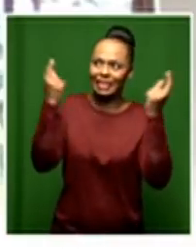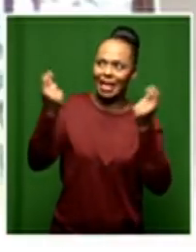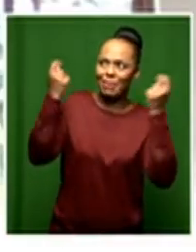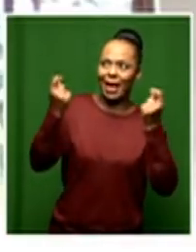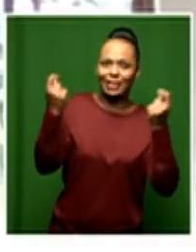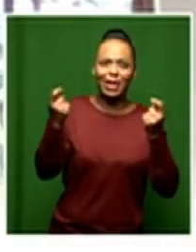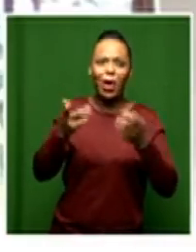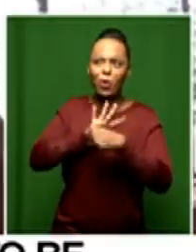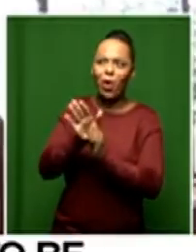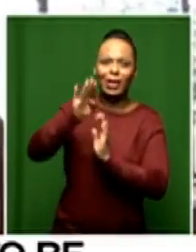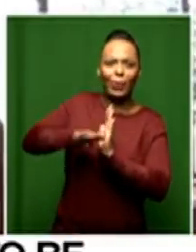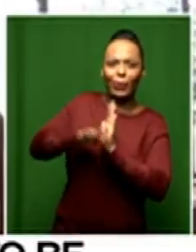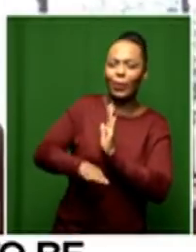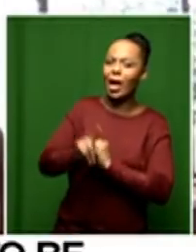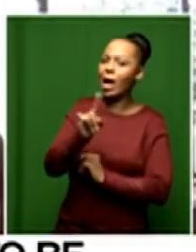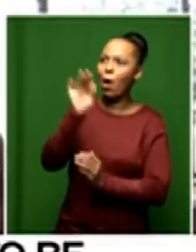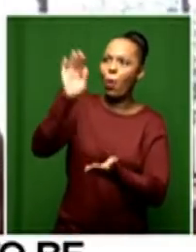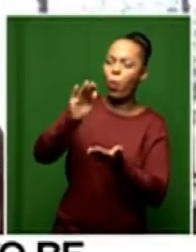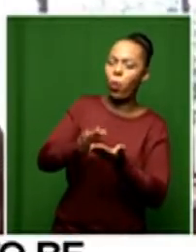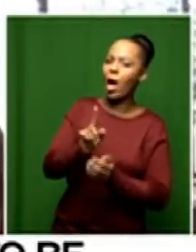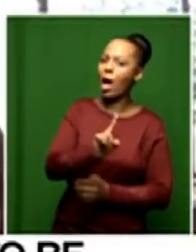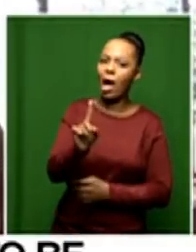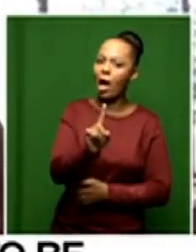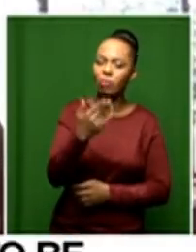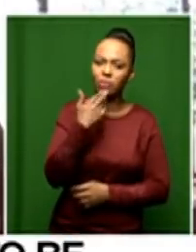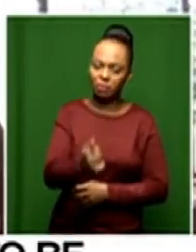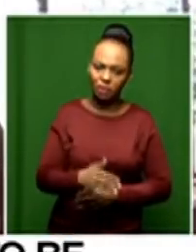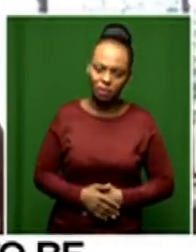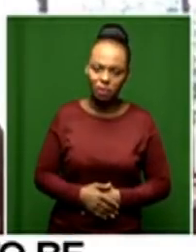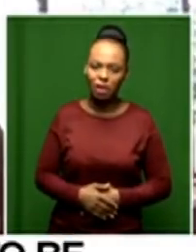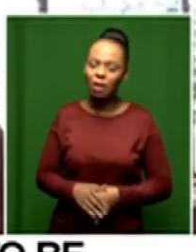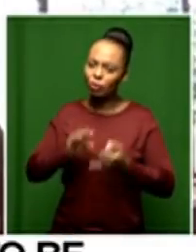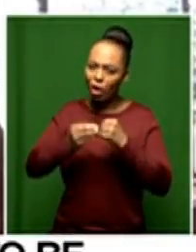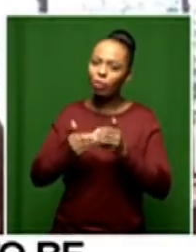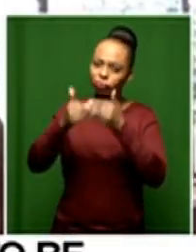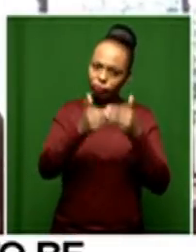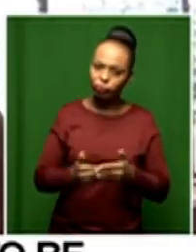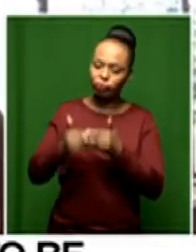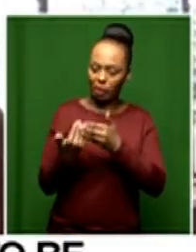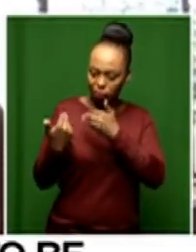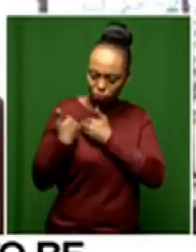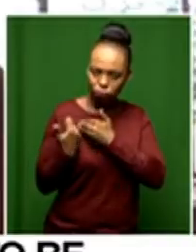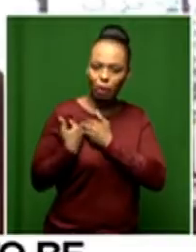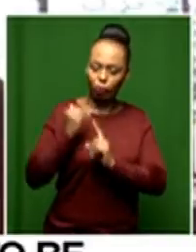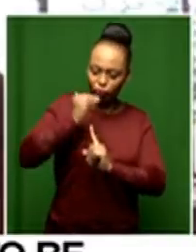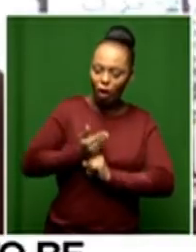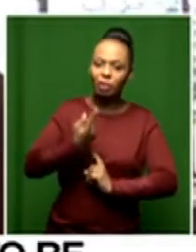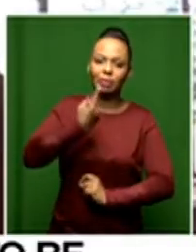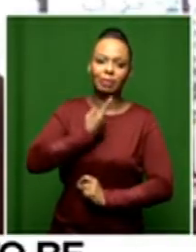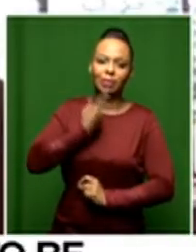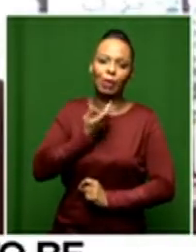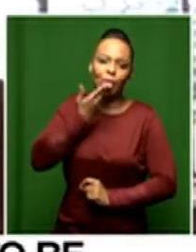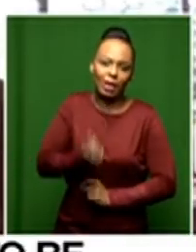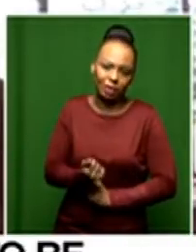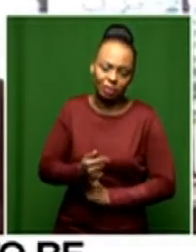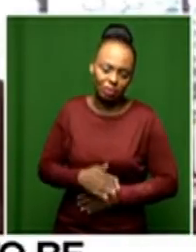celebrations. Yeah. Yeah, and that is good advice. Certainly, just try and prevent yourself from getting